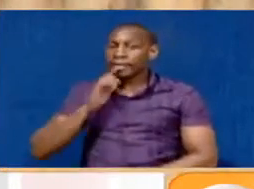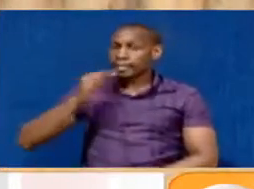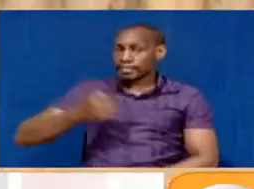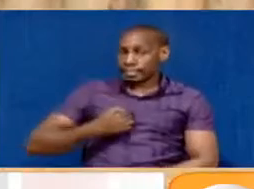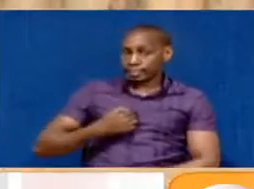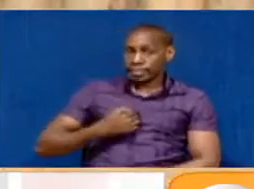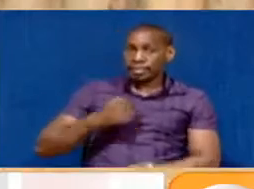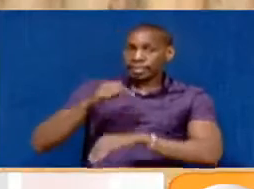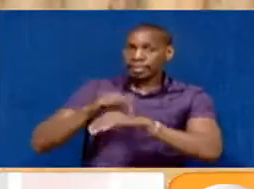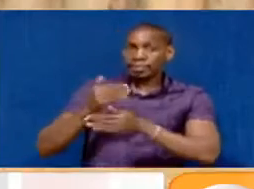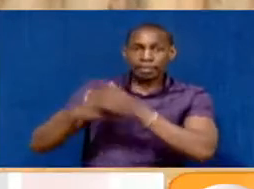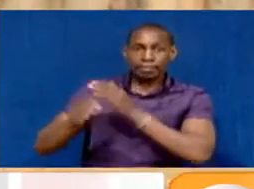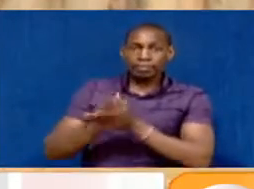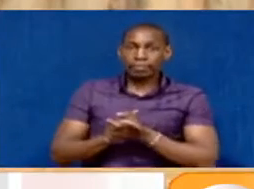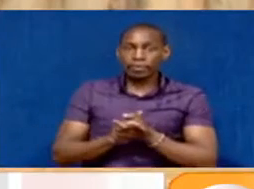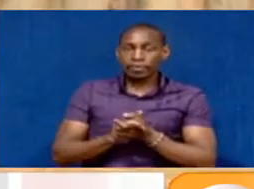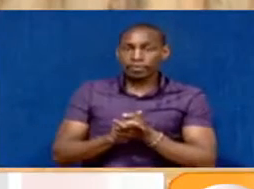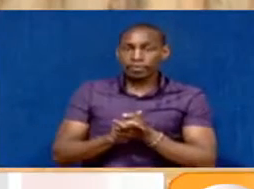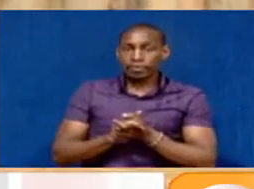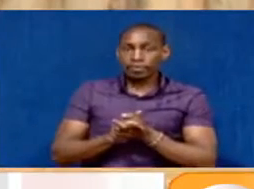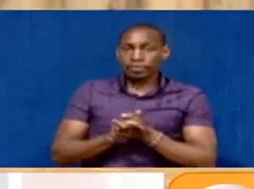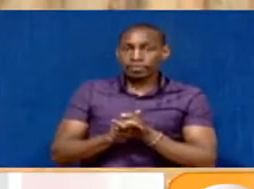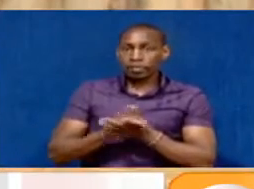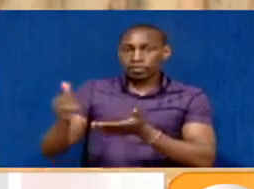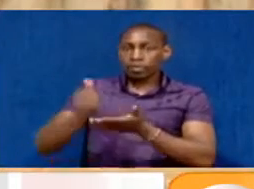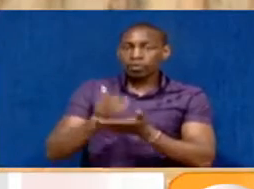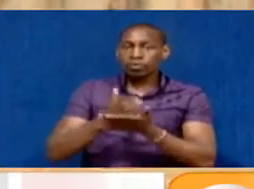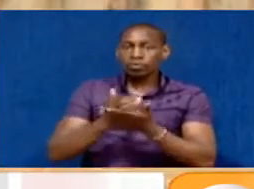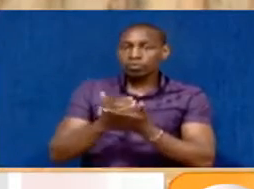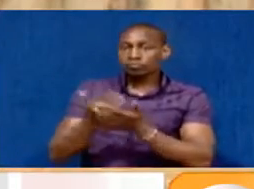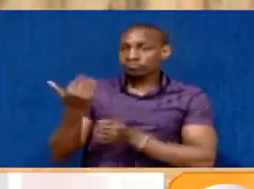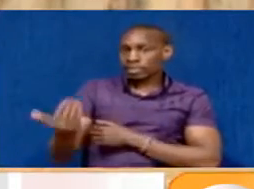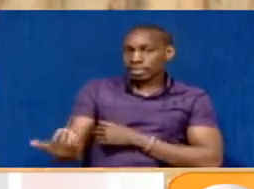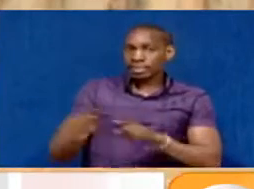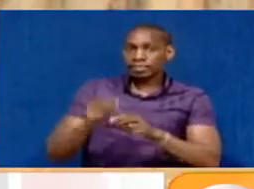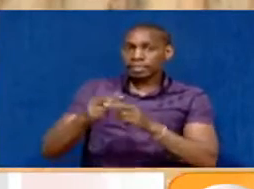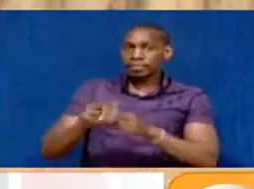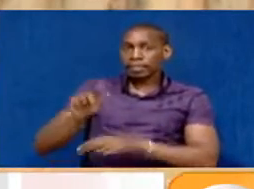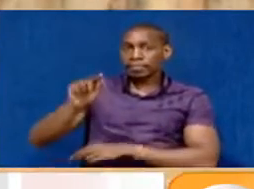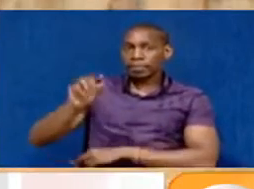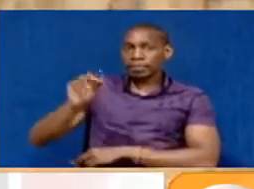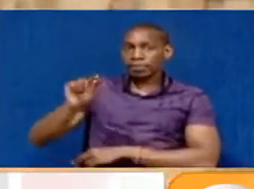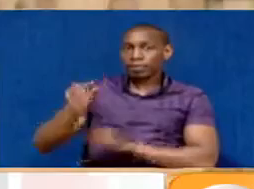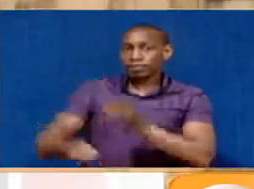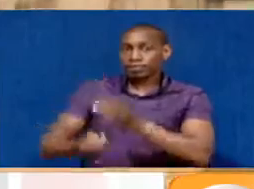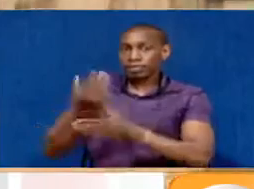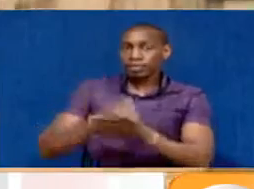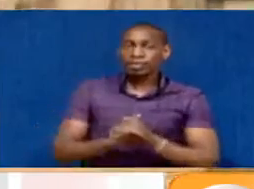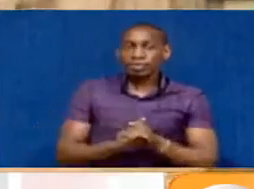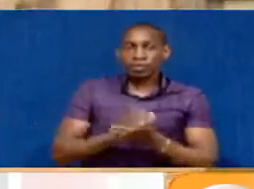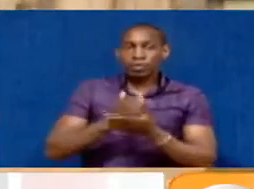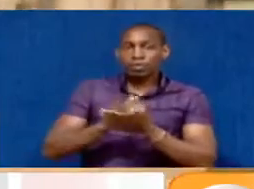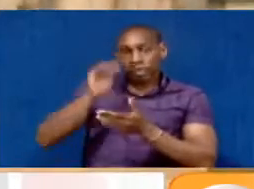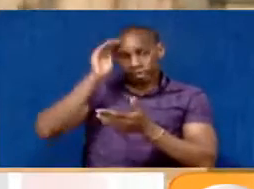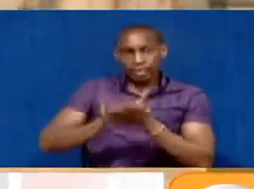me, when I was born immediately, I was looked too young. And that was where the name Toto generated from. I believe I'll be the